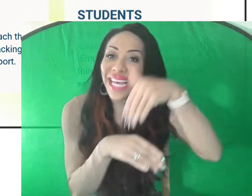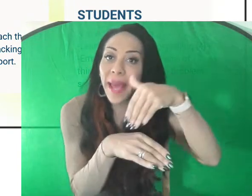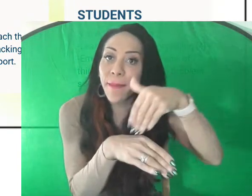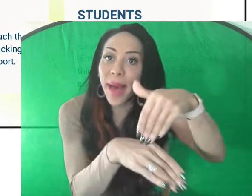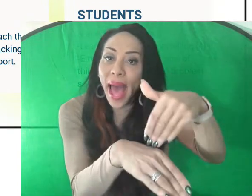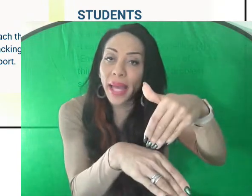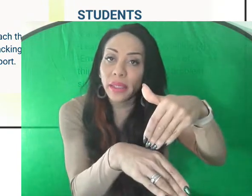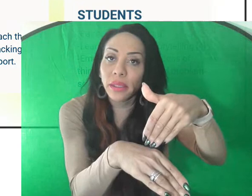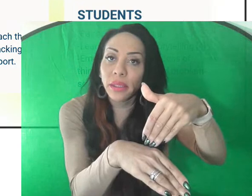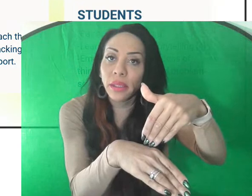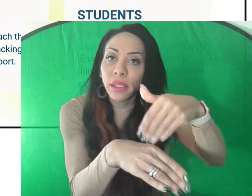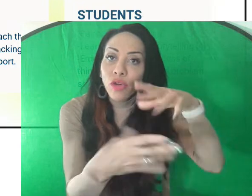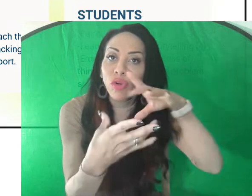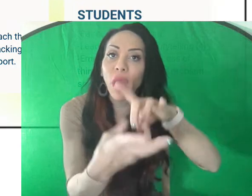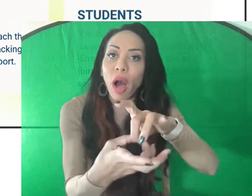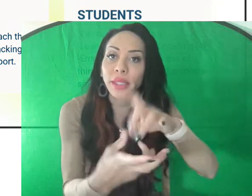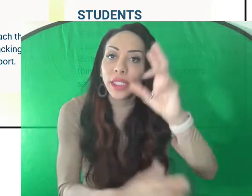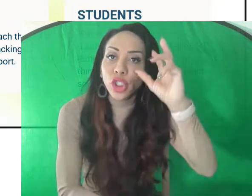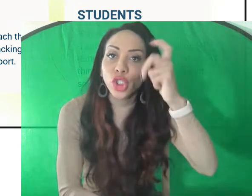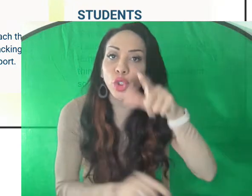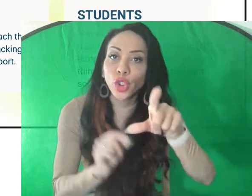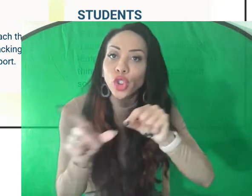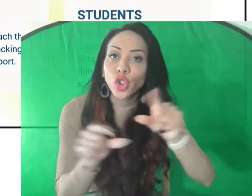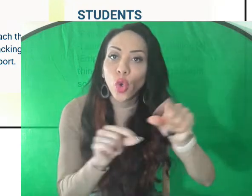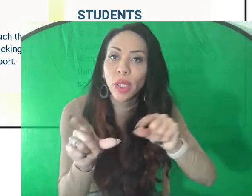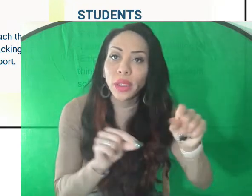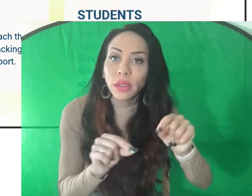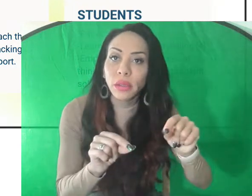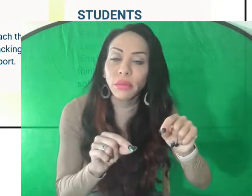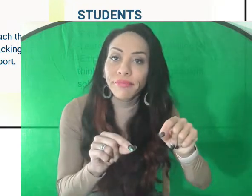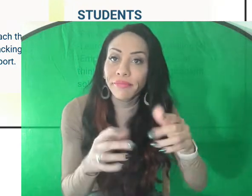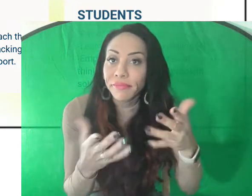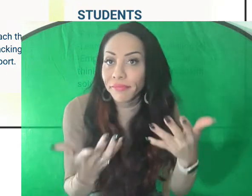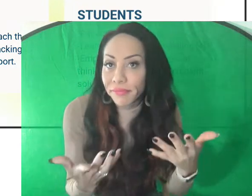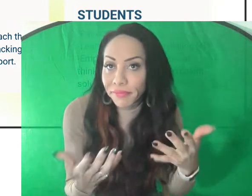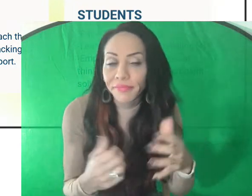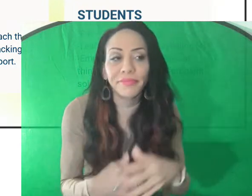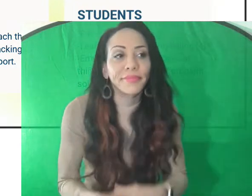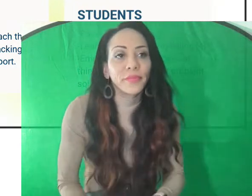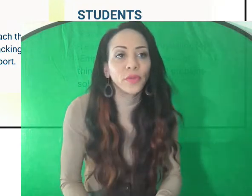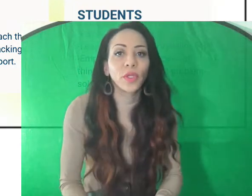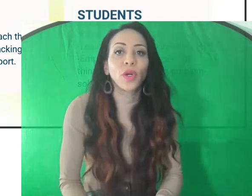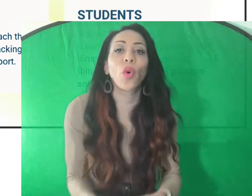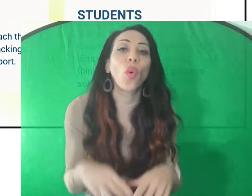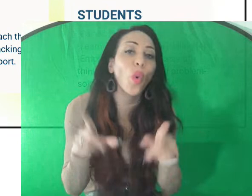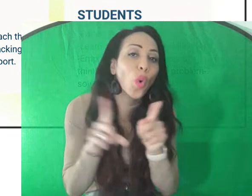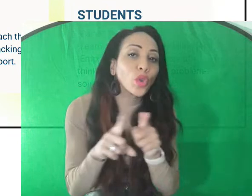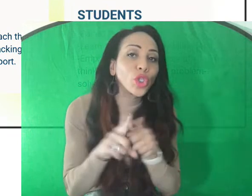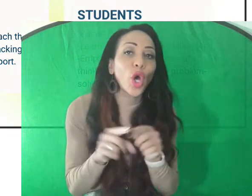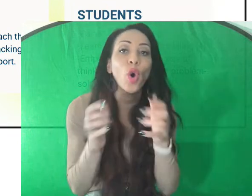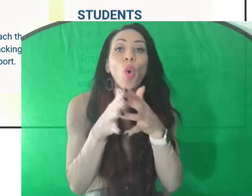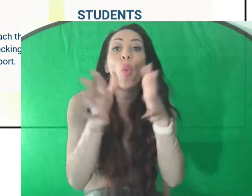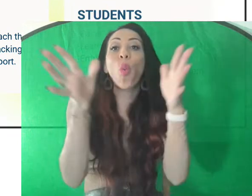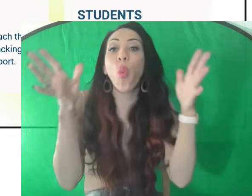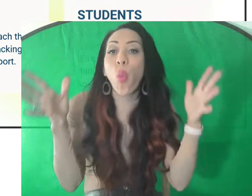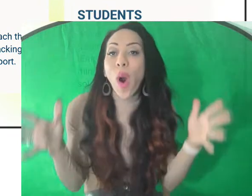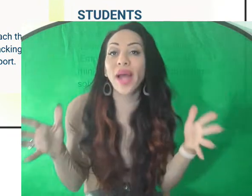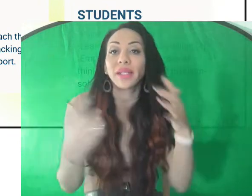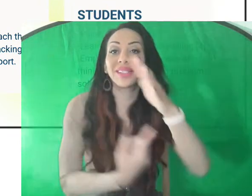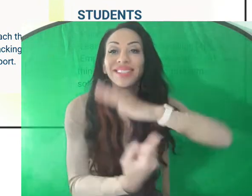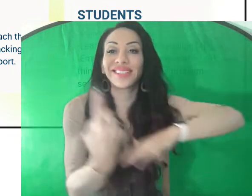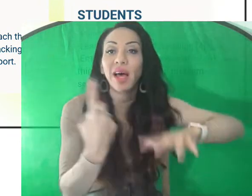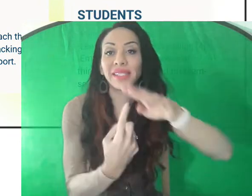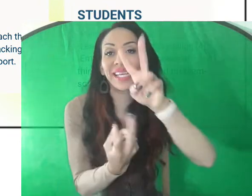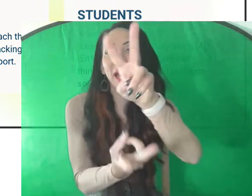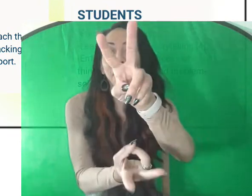choice. And of course, like, how do we shift the larger perception of computing in all of society? That's our